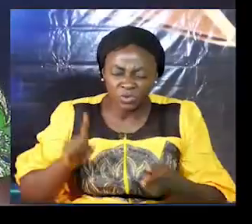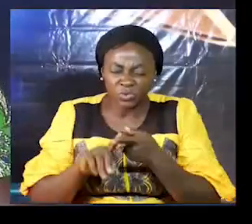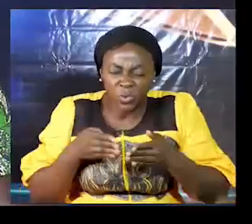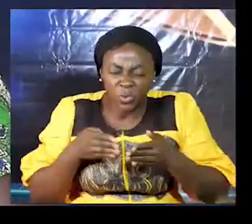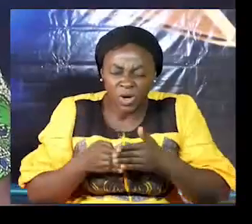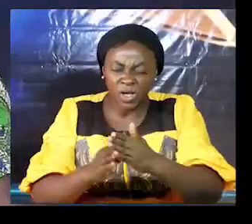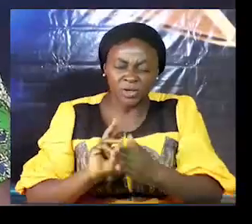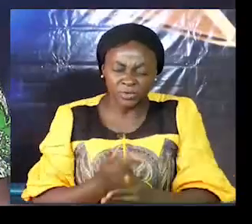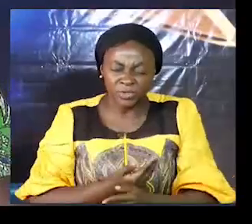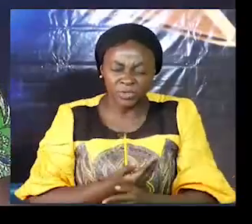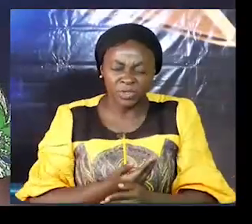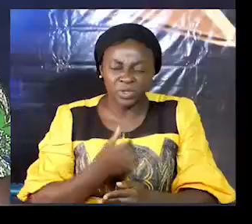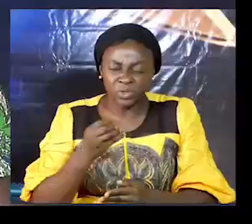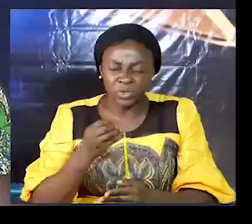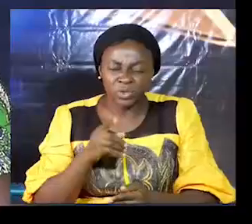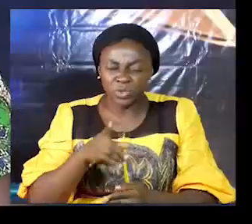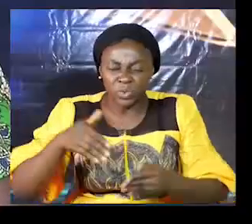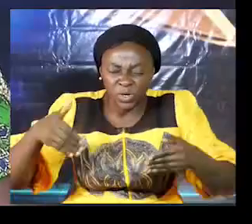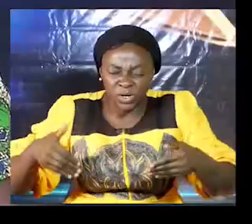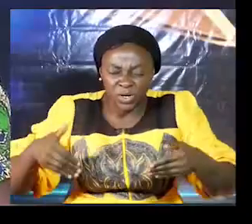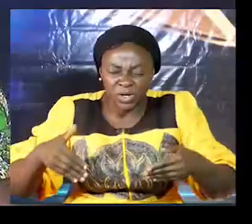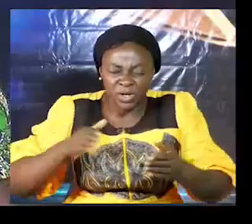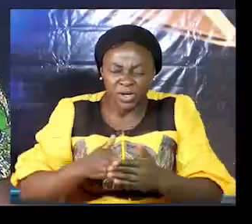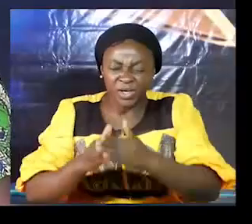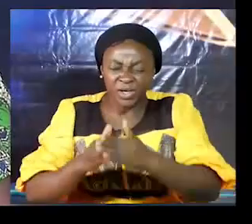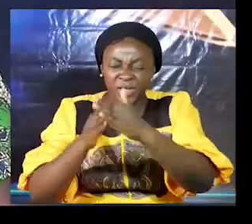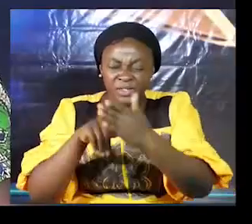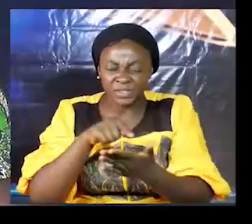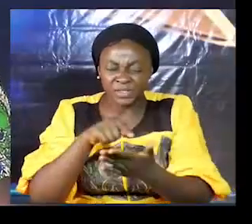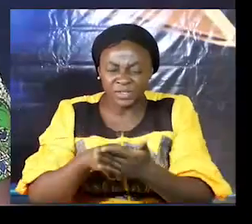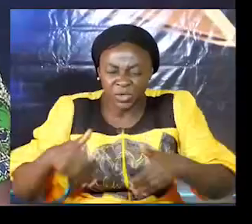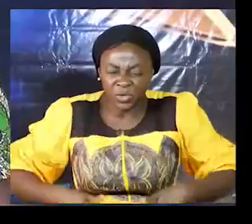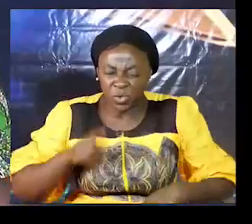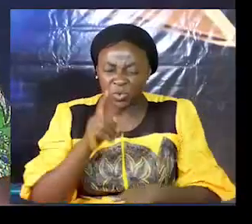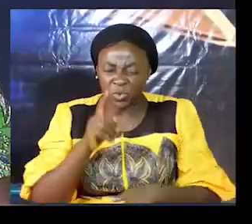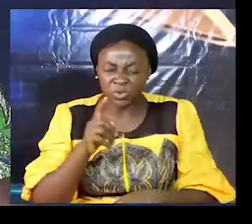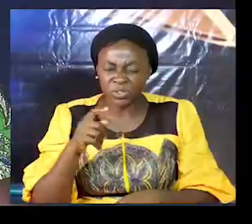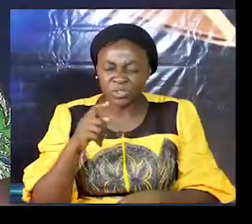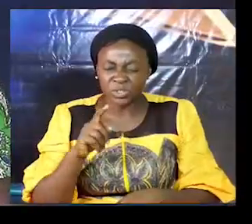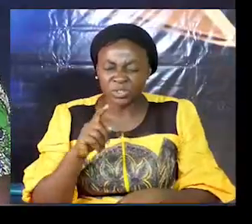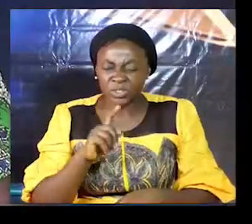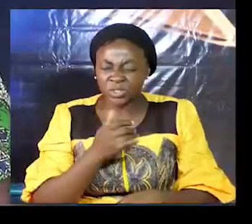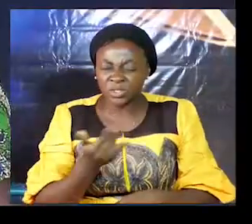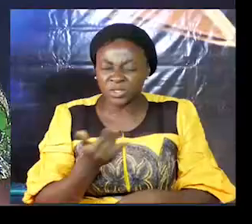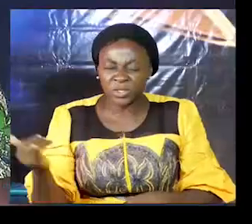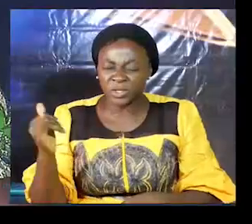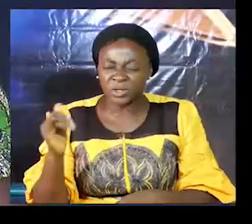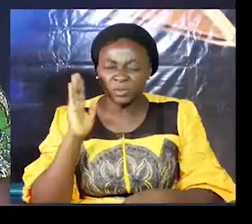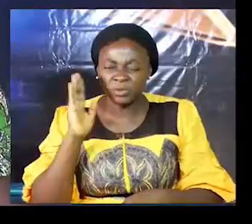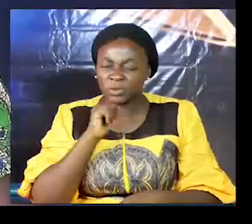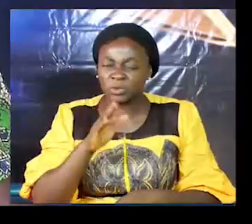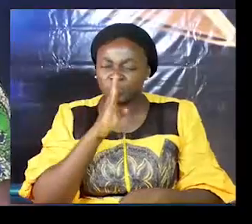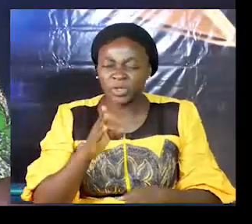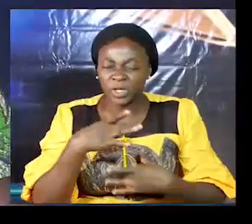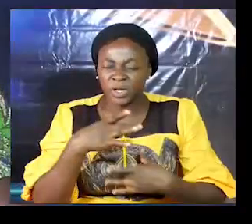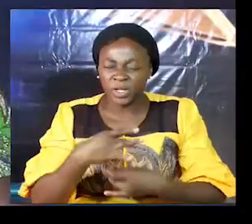young ones. You will direct them. They will not be like mule. In the name of Jesus Christ, everyone they are already